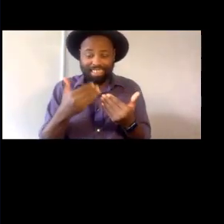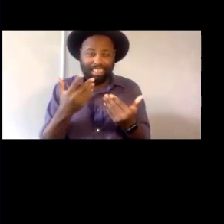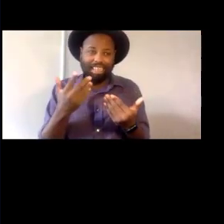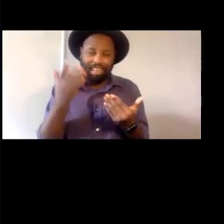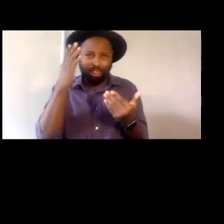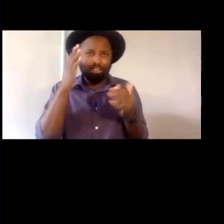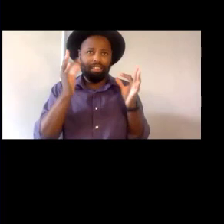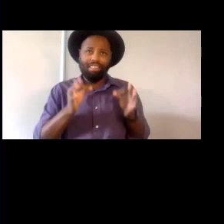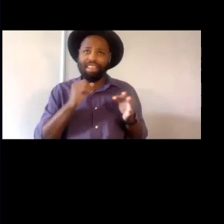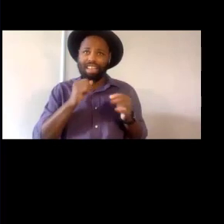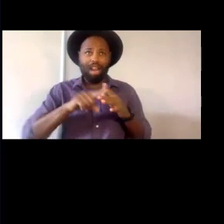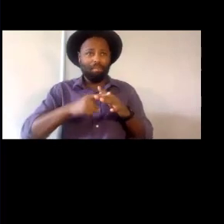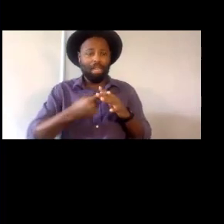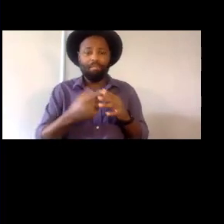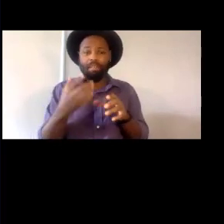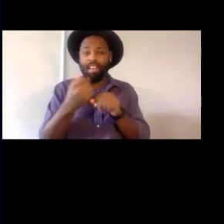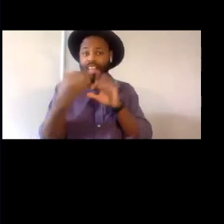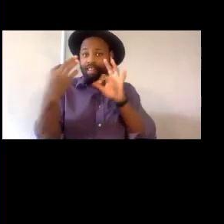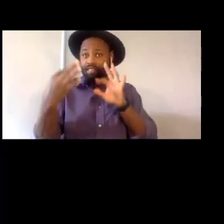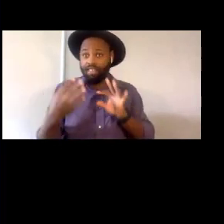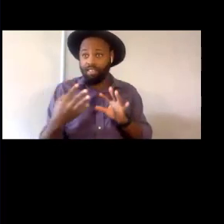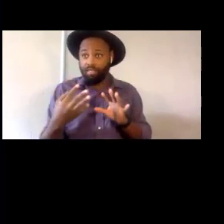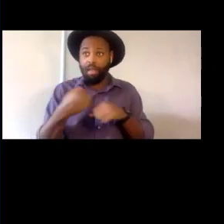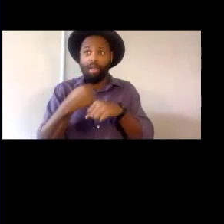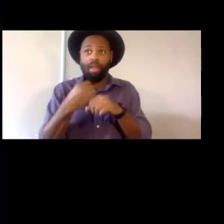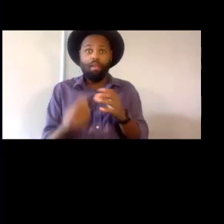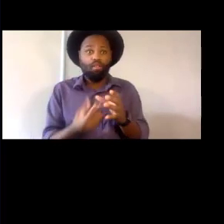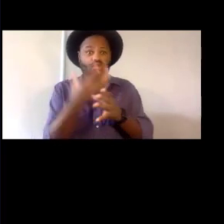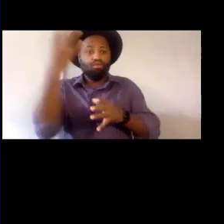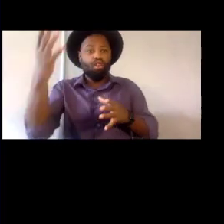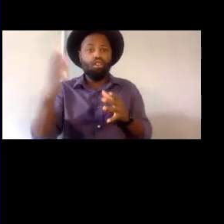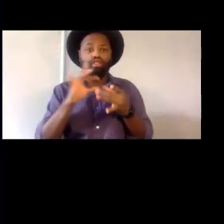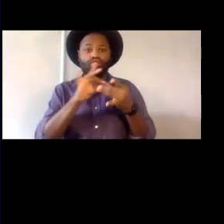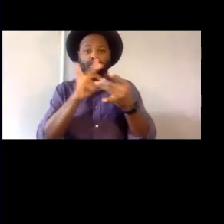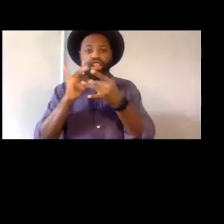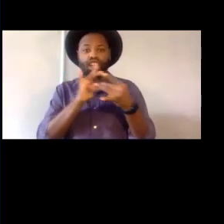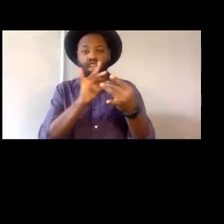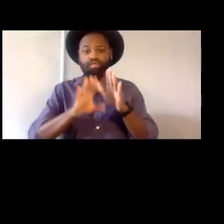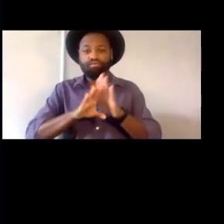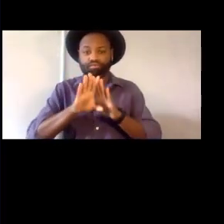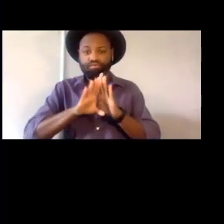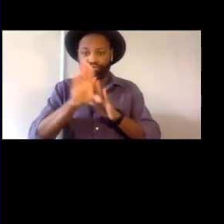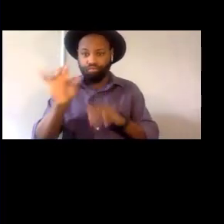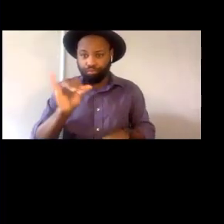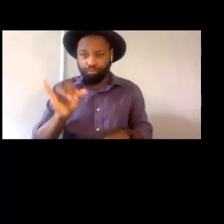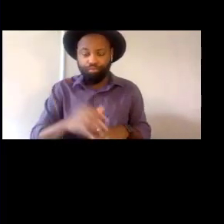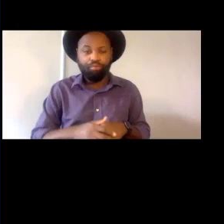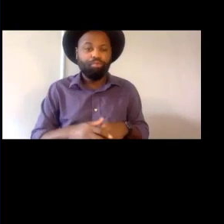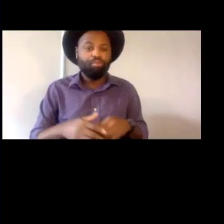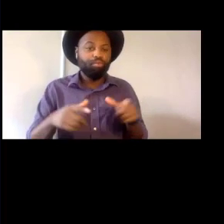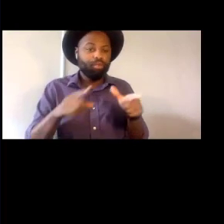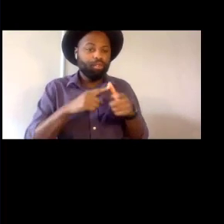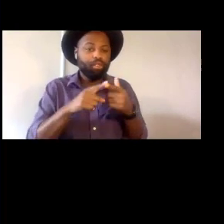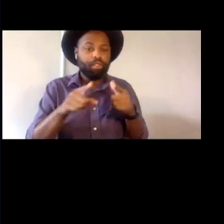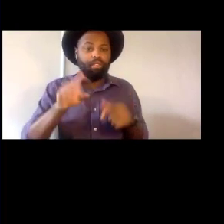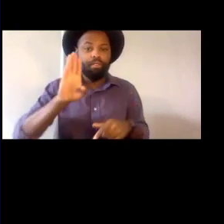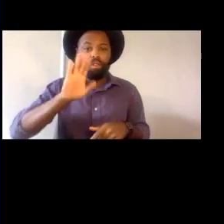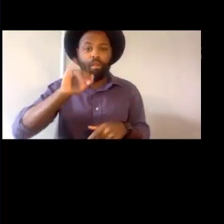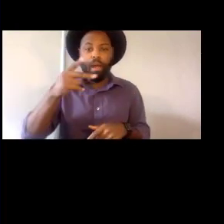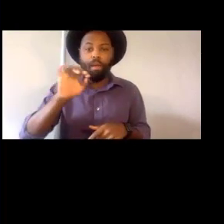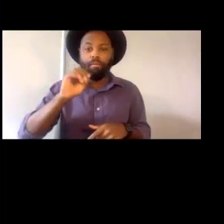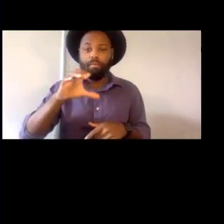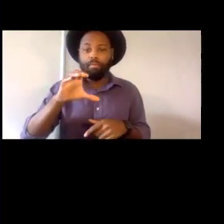receiving feedback in this way can lead to personal growth and relationship building. And then if a BIPOC colleague raises a concern